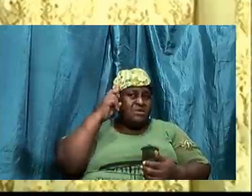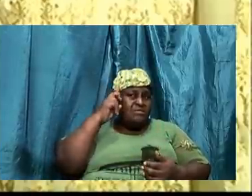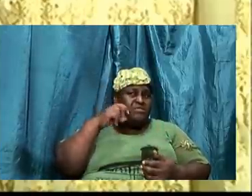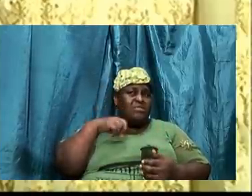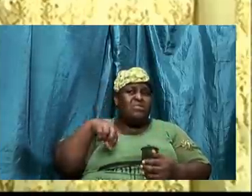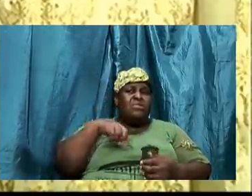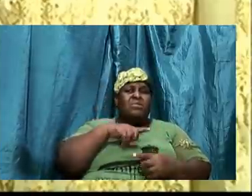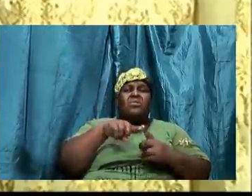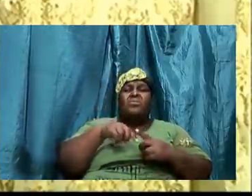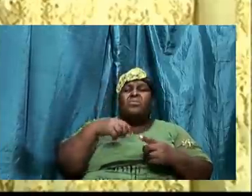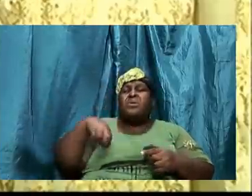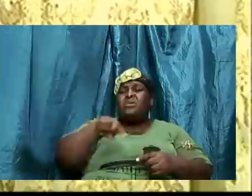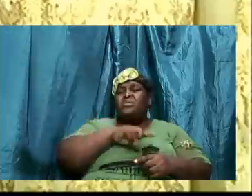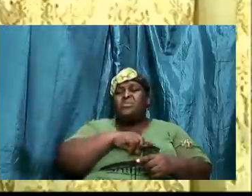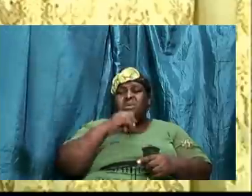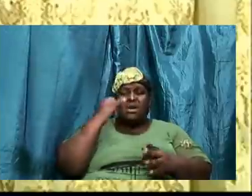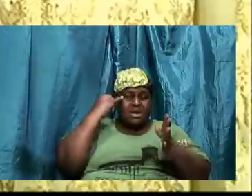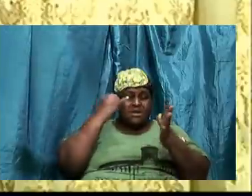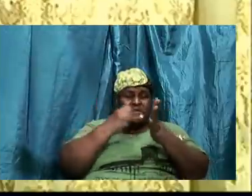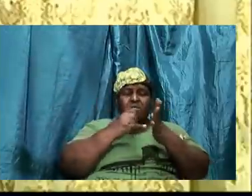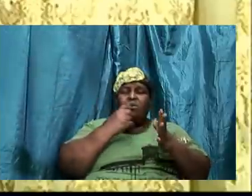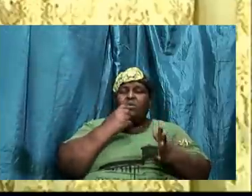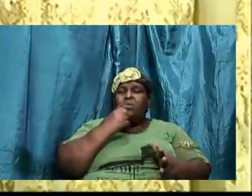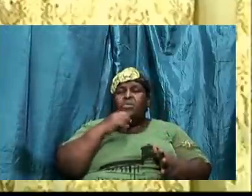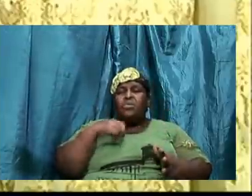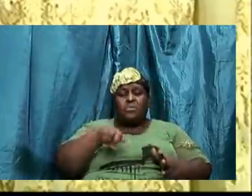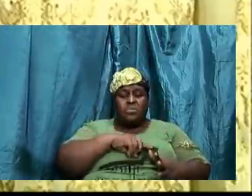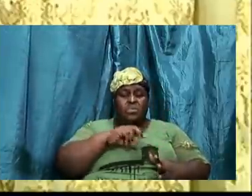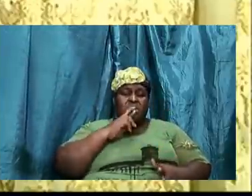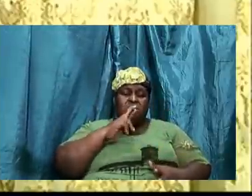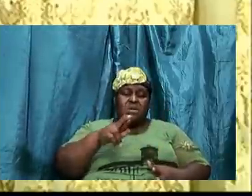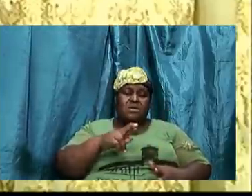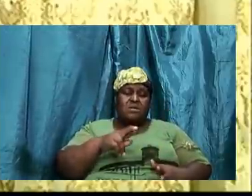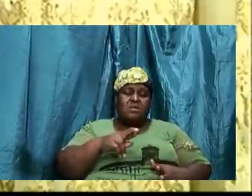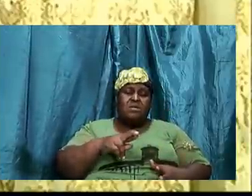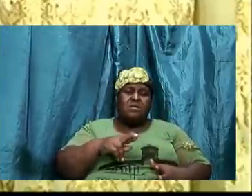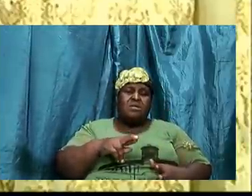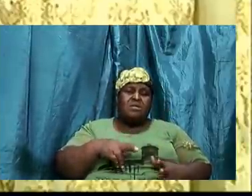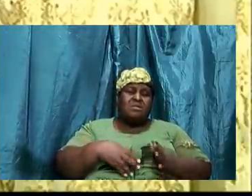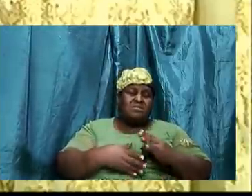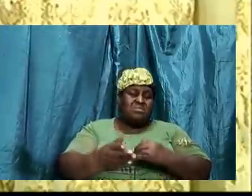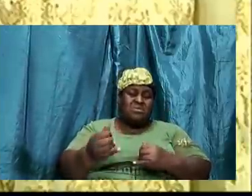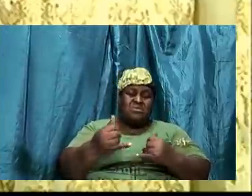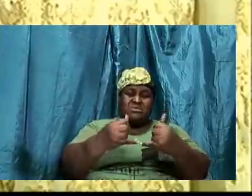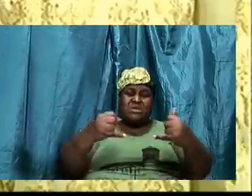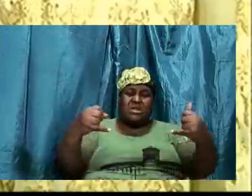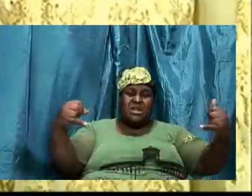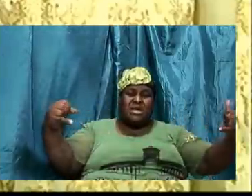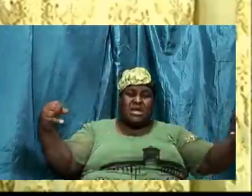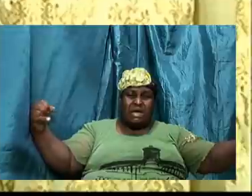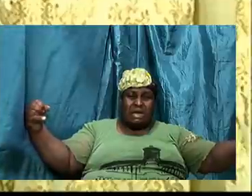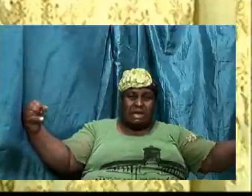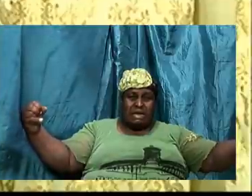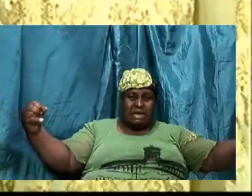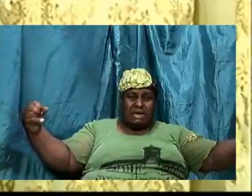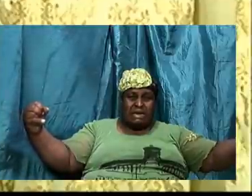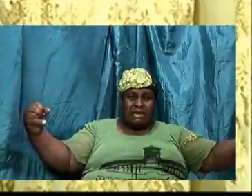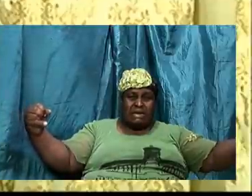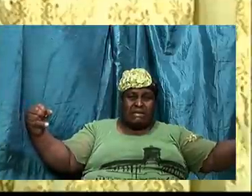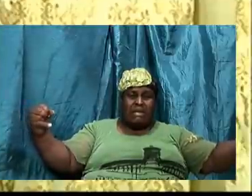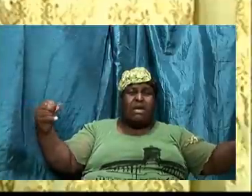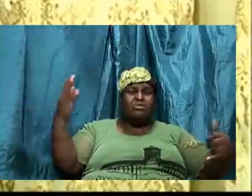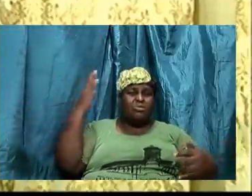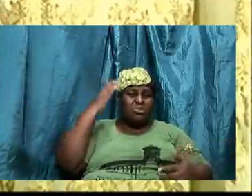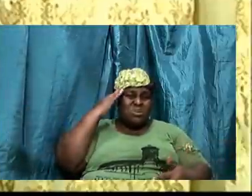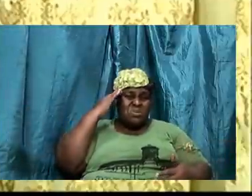we identify who we are, then there is that line that we mentioned that we would have drawn. And we know